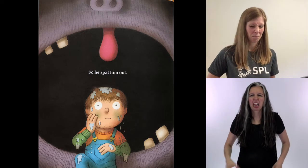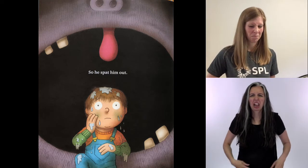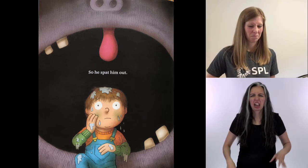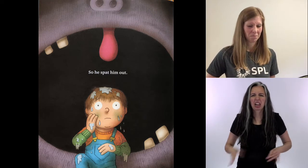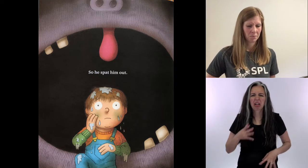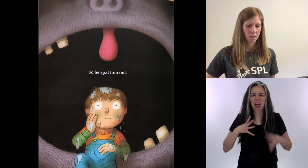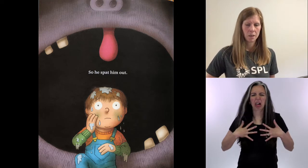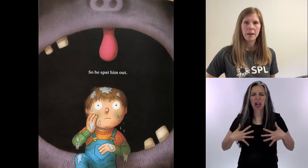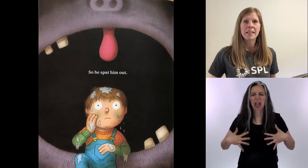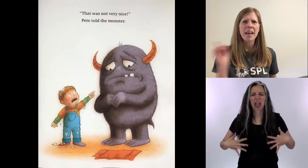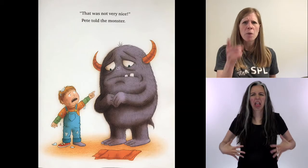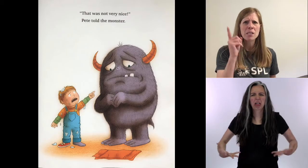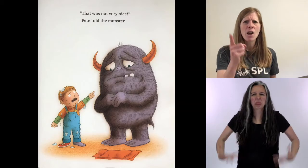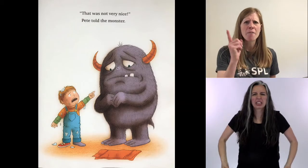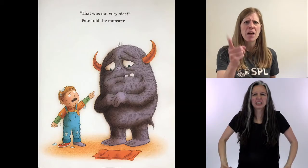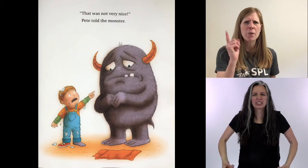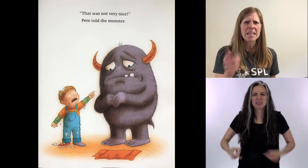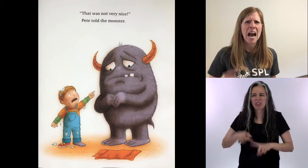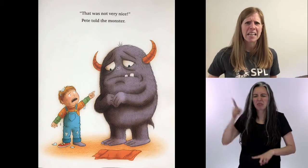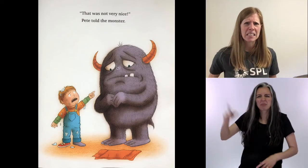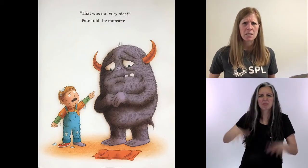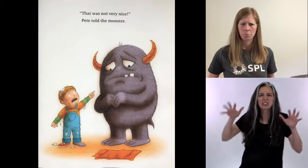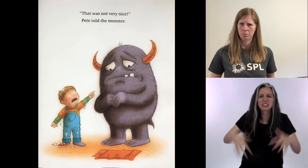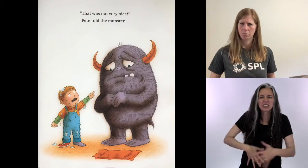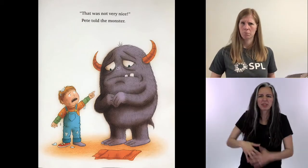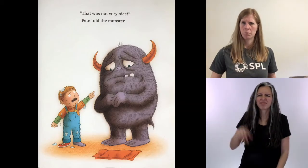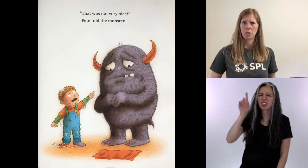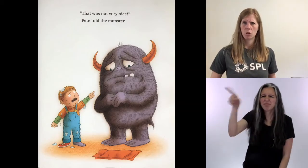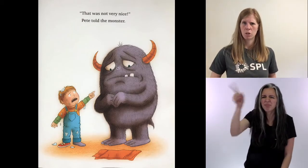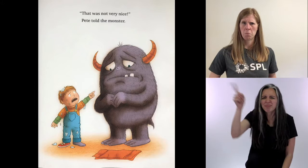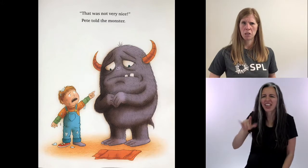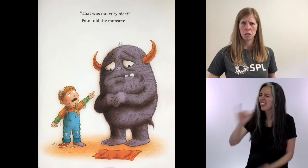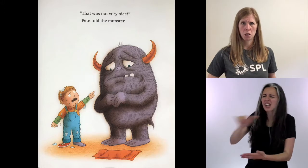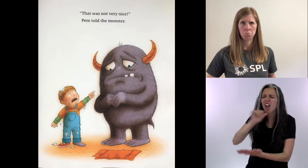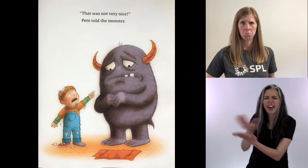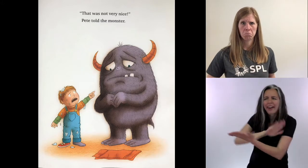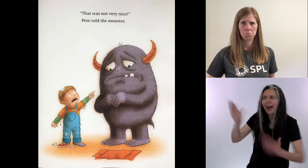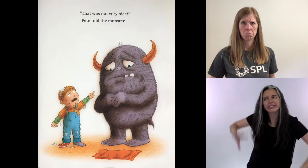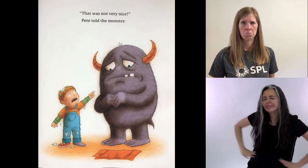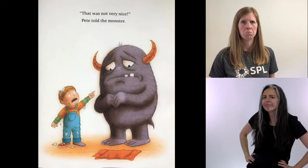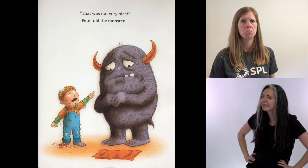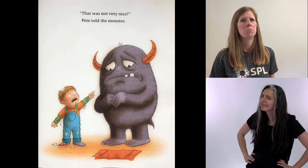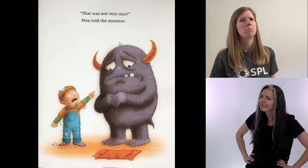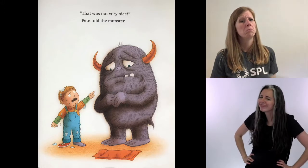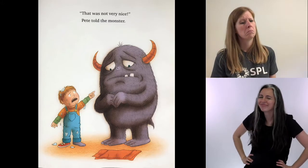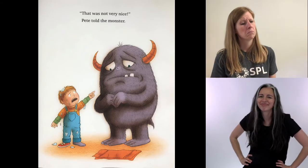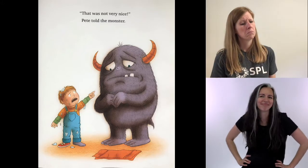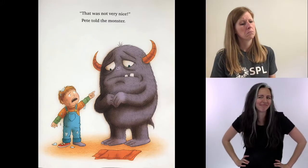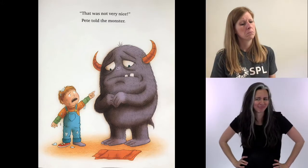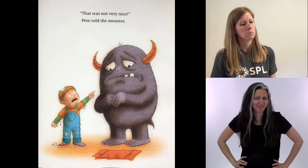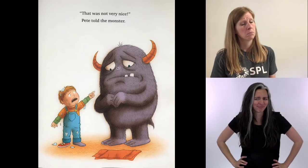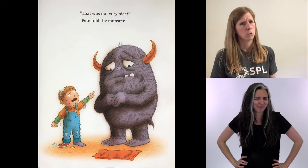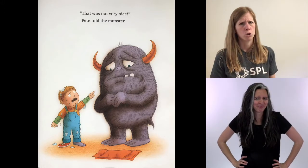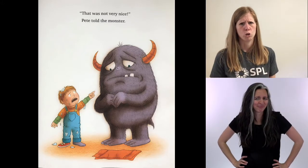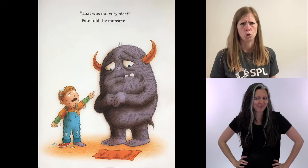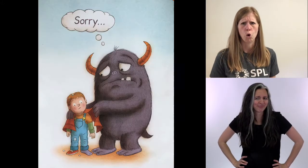belly. That was not very nice, Pete told the monster.